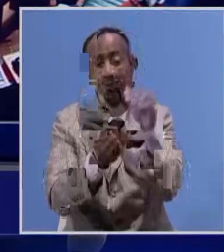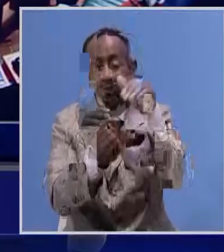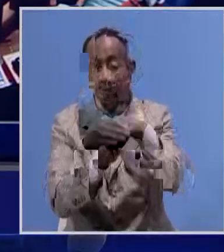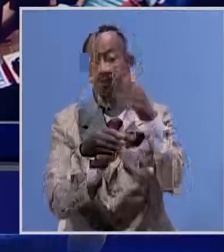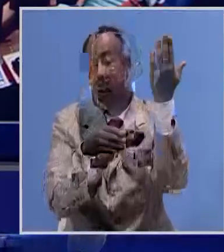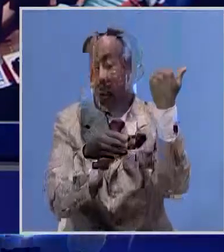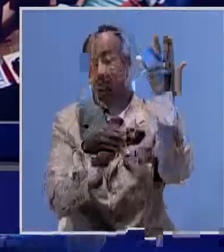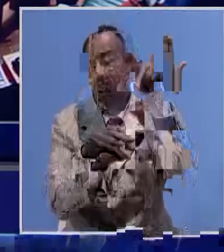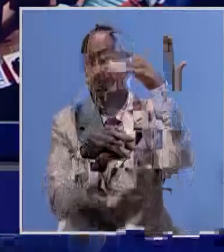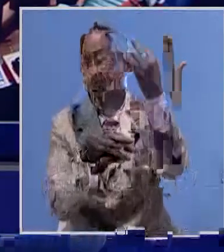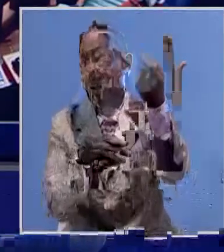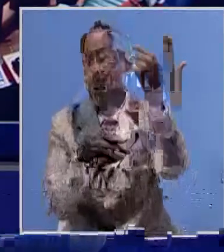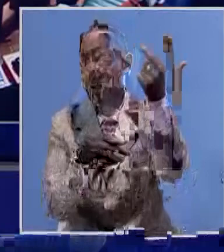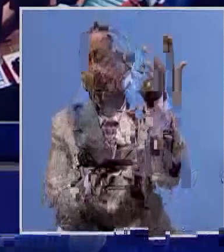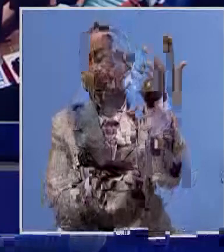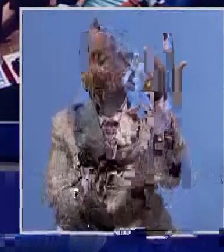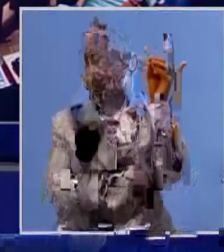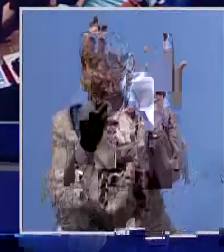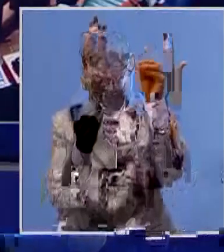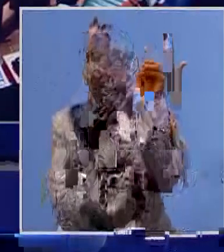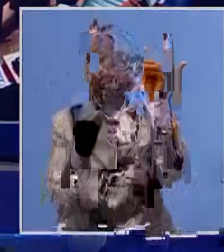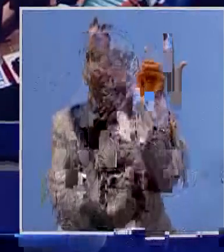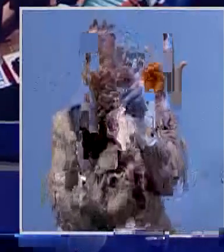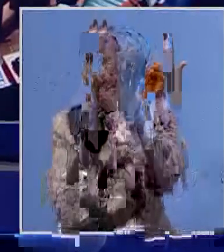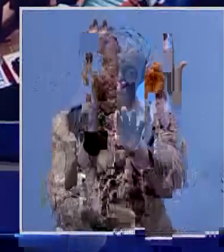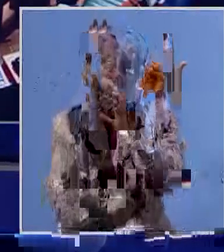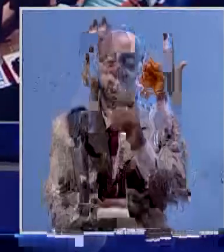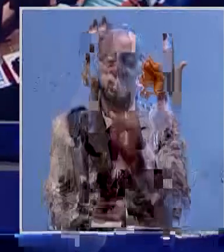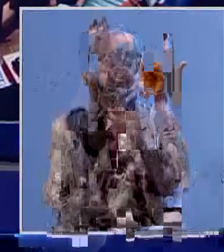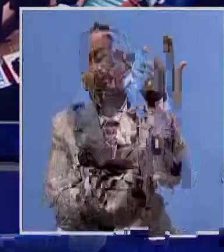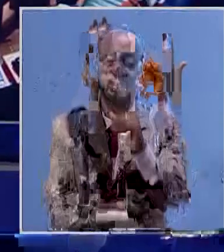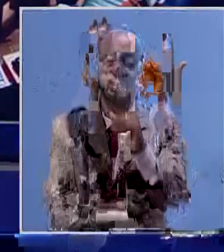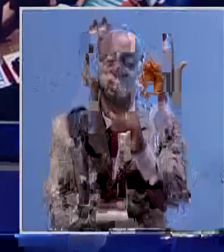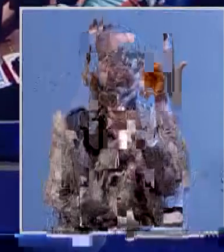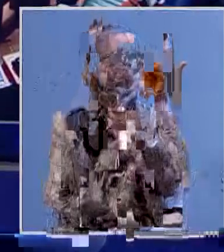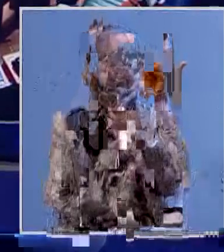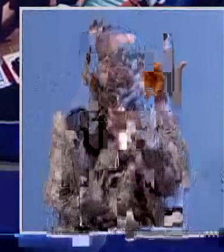the previous regime. We have more in the following report.